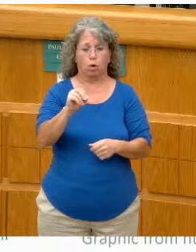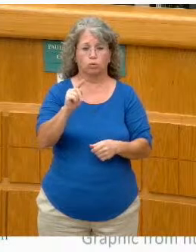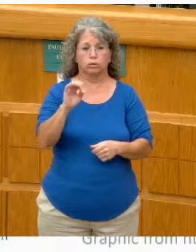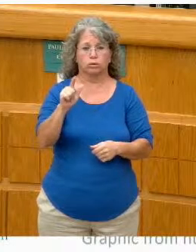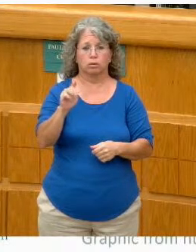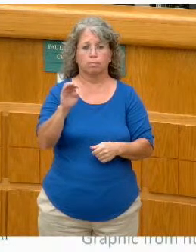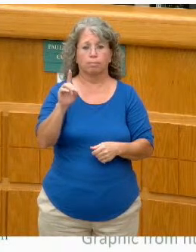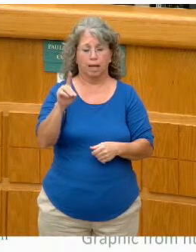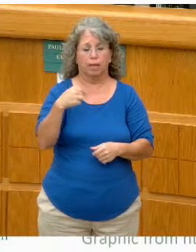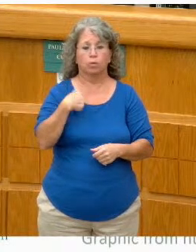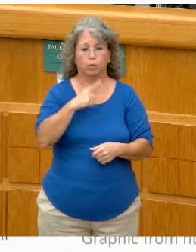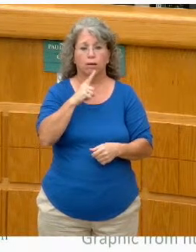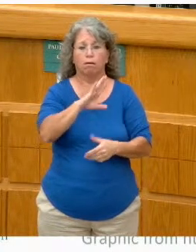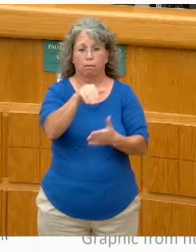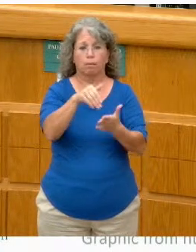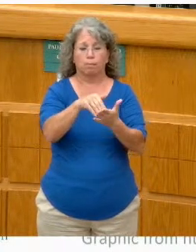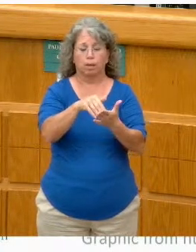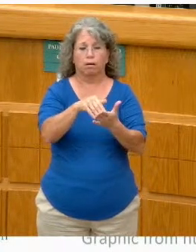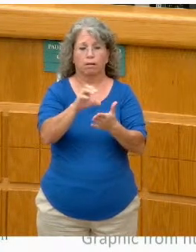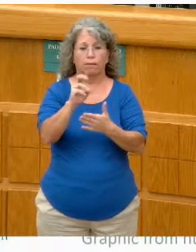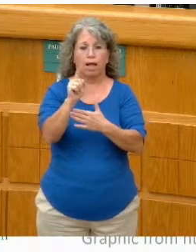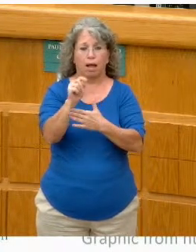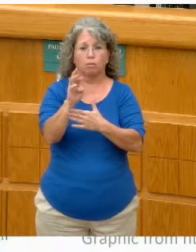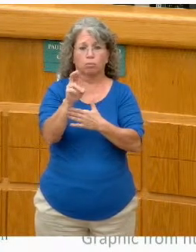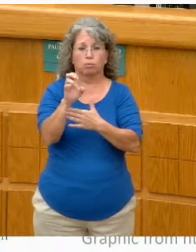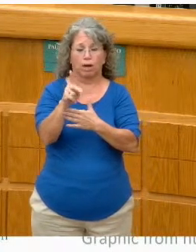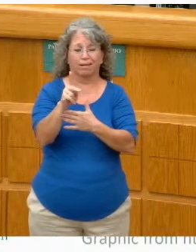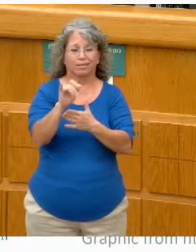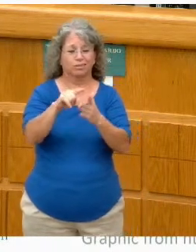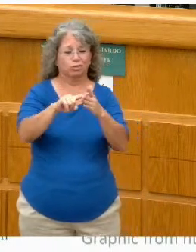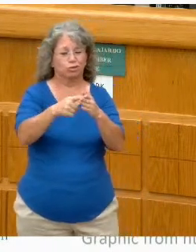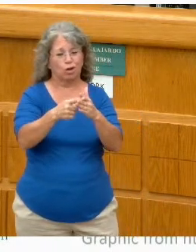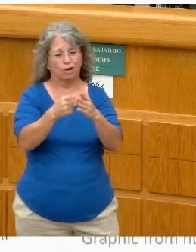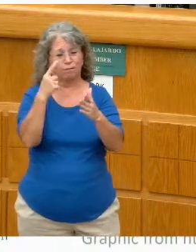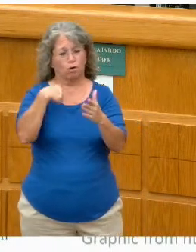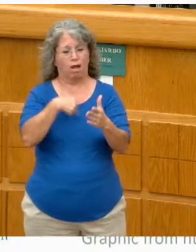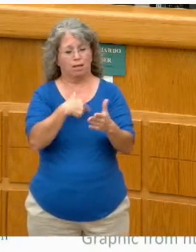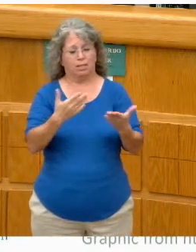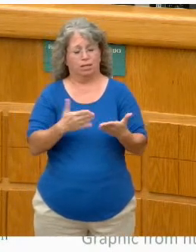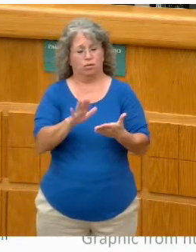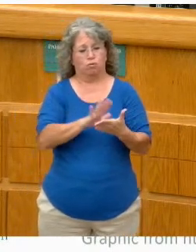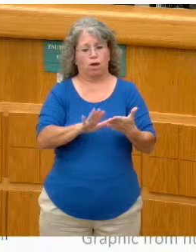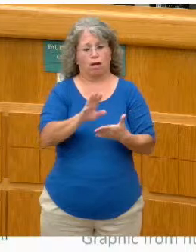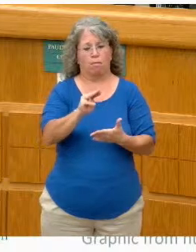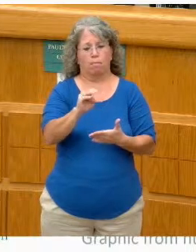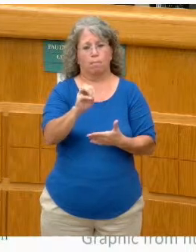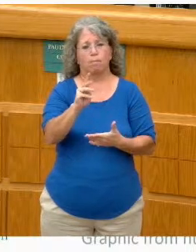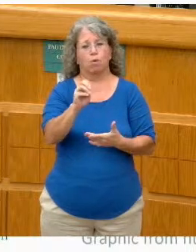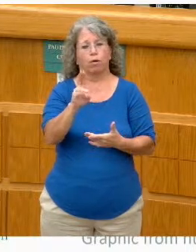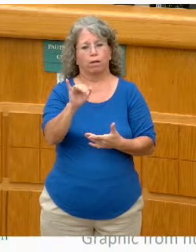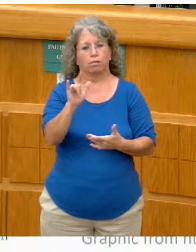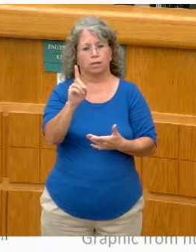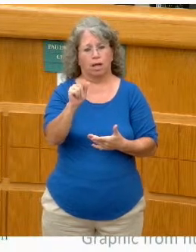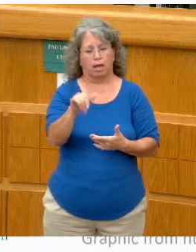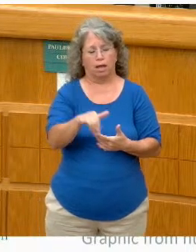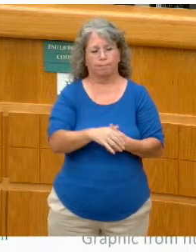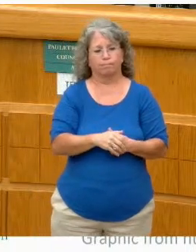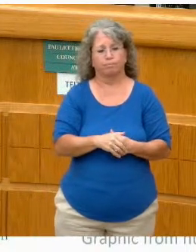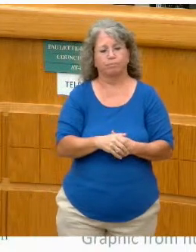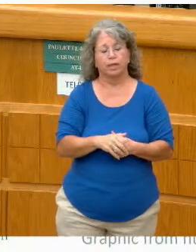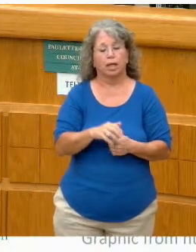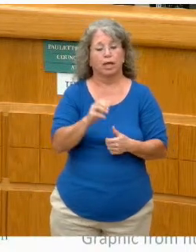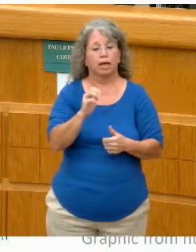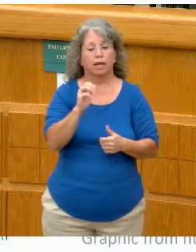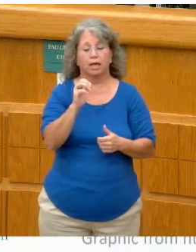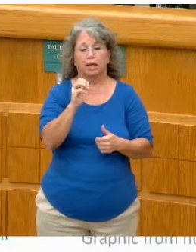started right around Memorial Day at the beginning of the summer. An outbreak can be localized or widespread. We're also